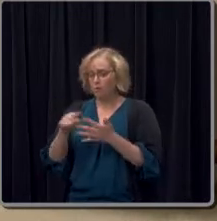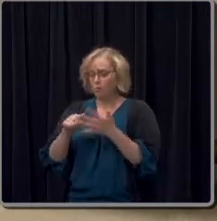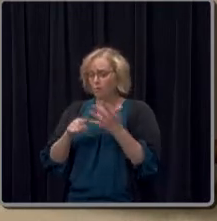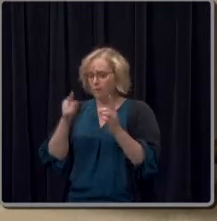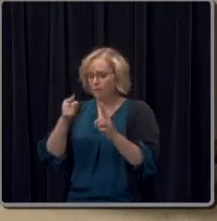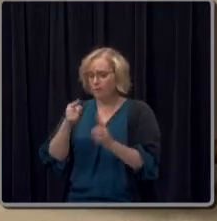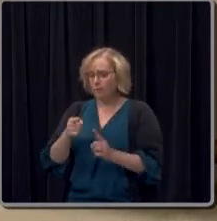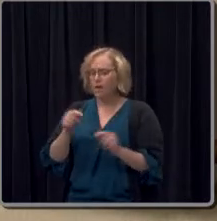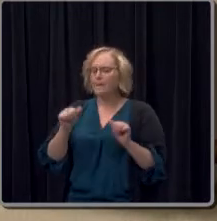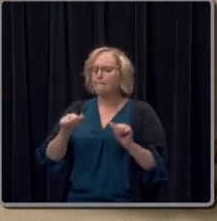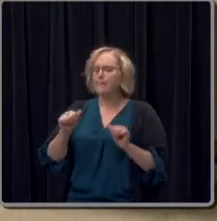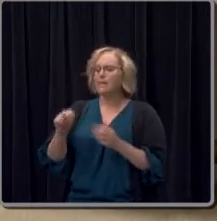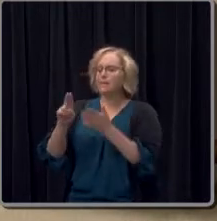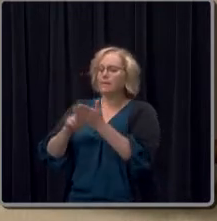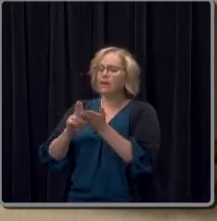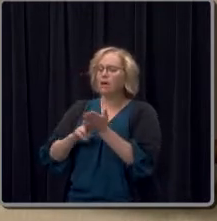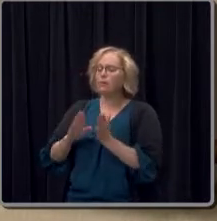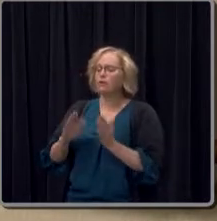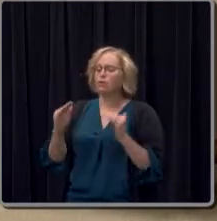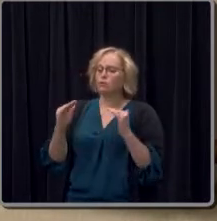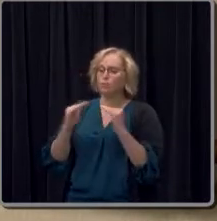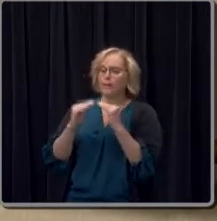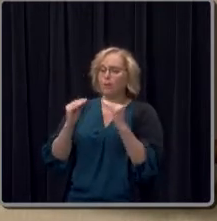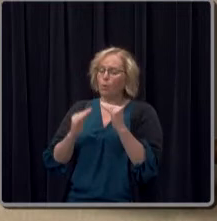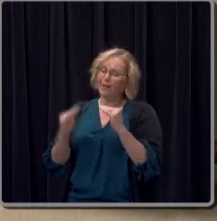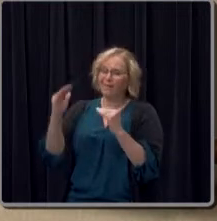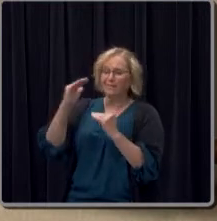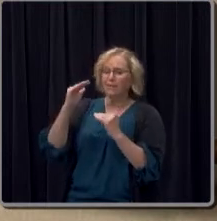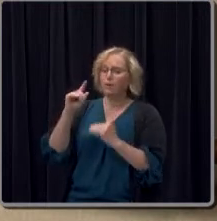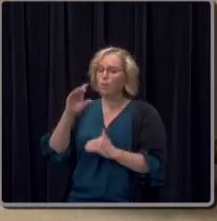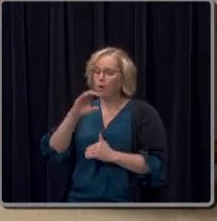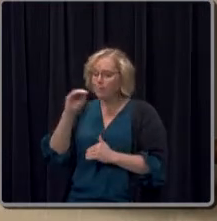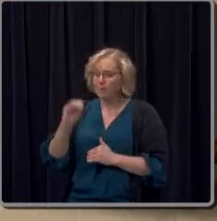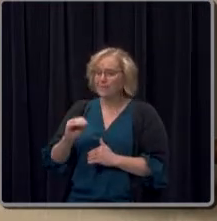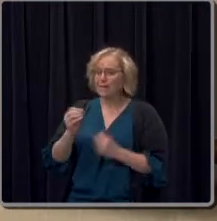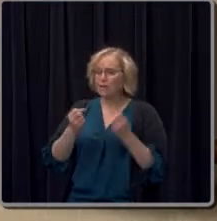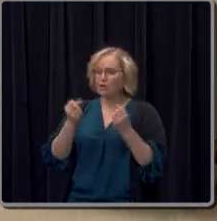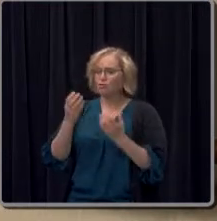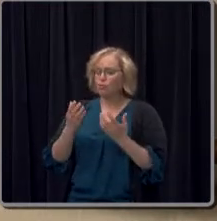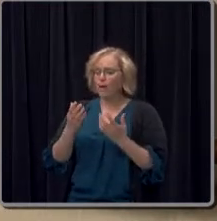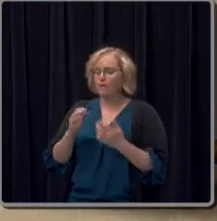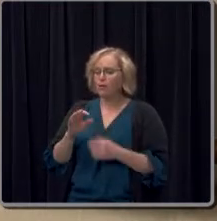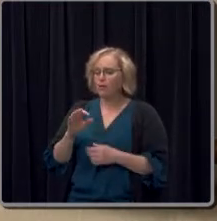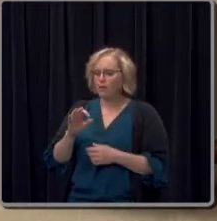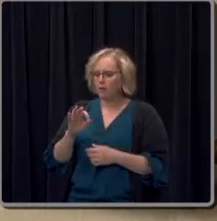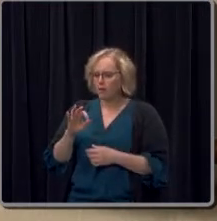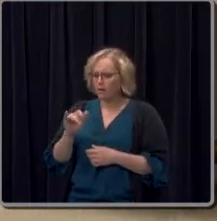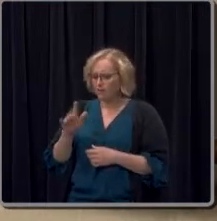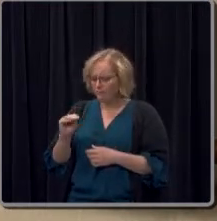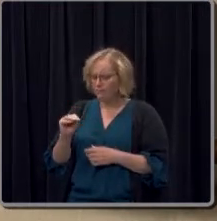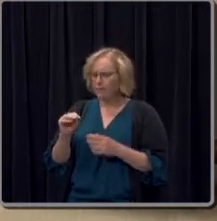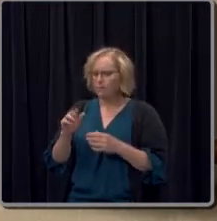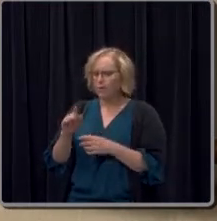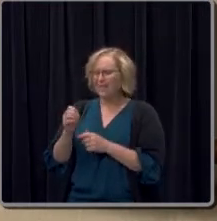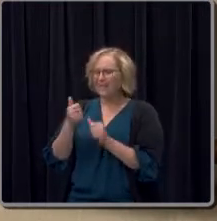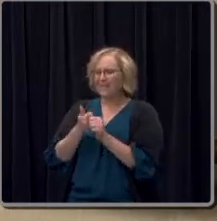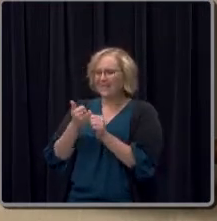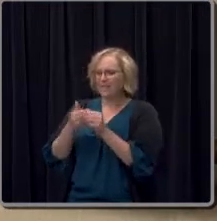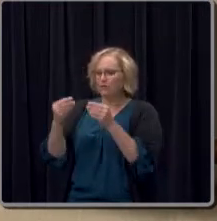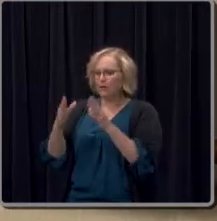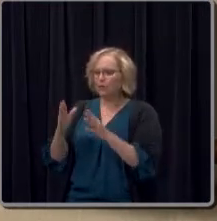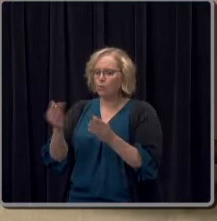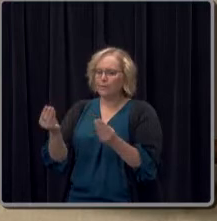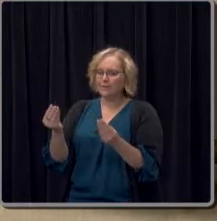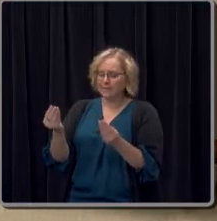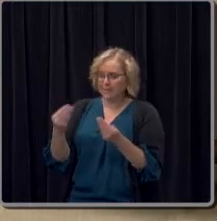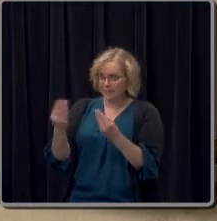the contractor to meet or exceed 100% driver fill rate. Each vendor was given 2 hours to